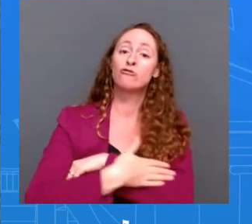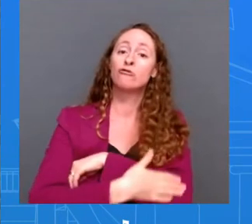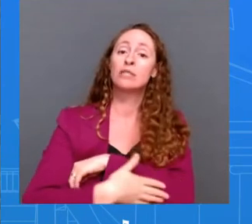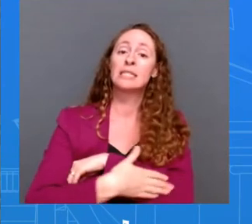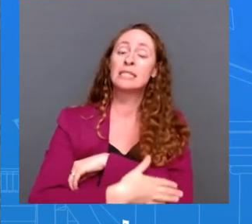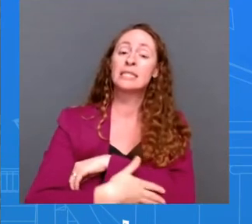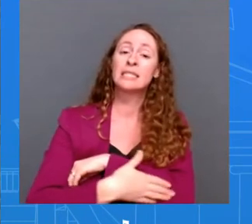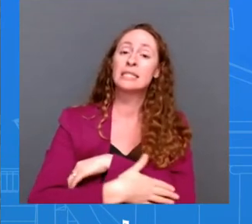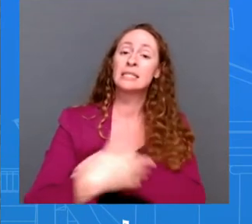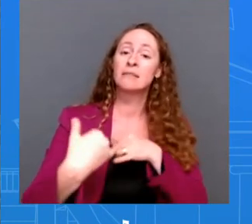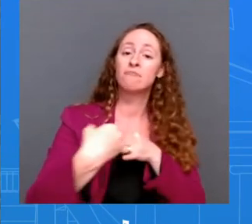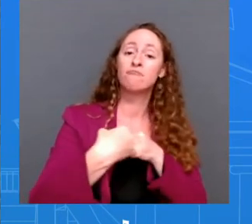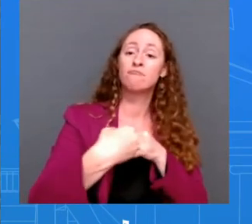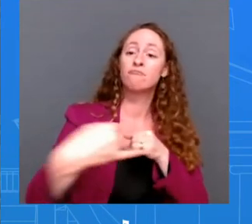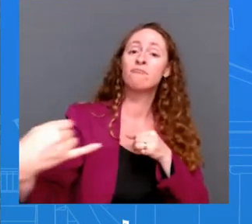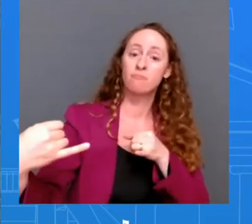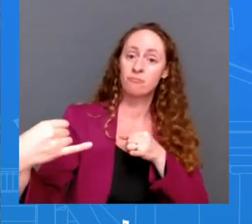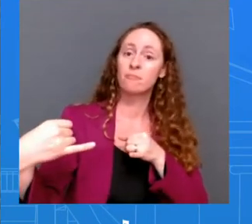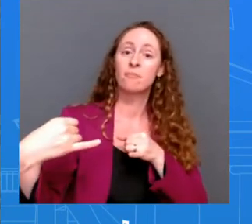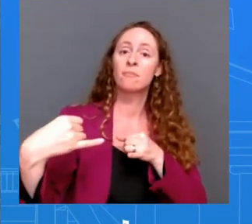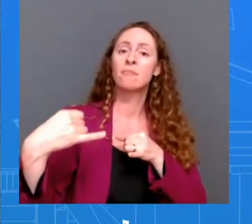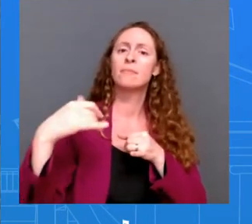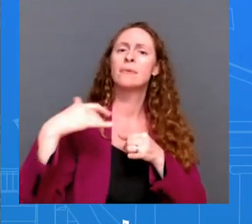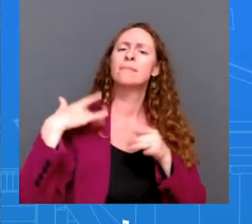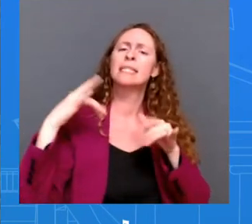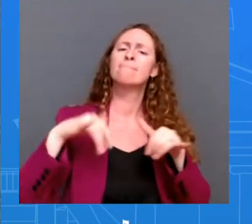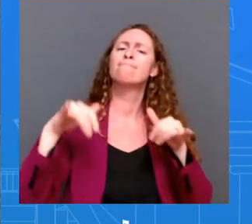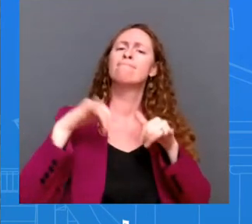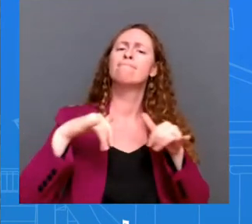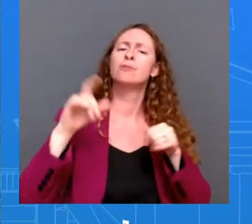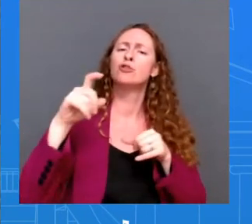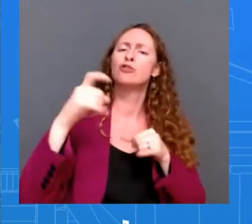hours. You've seen them now declare